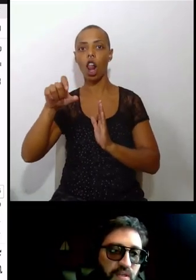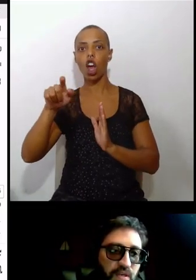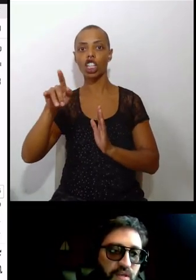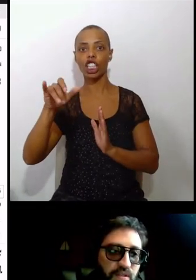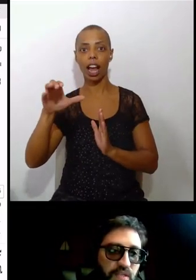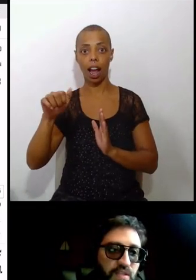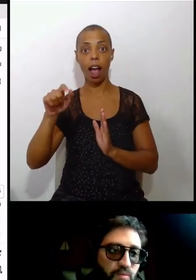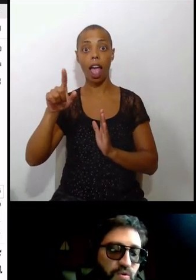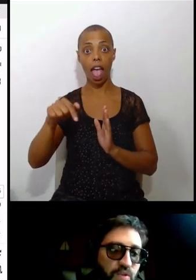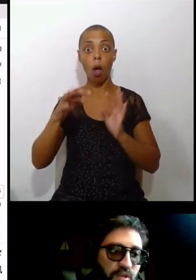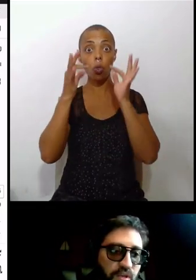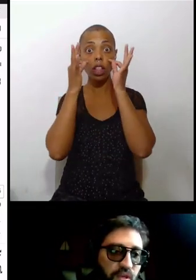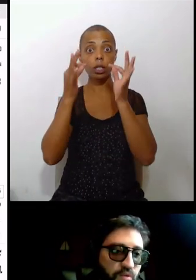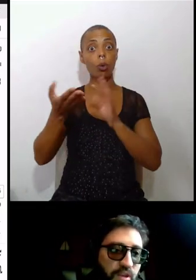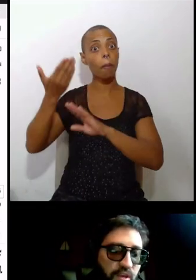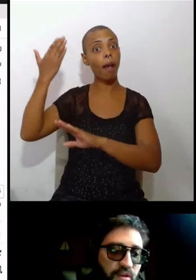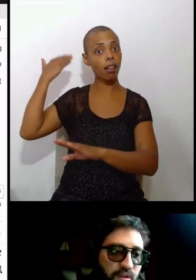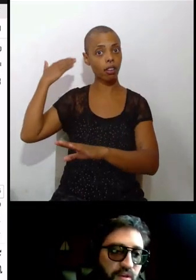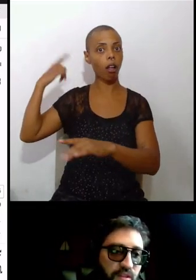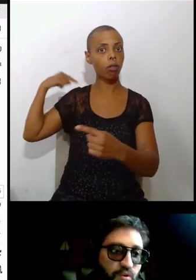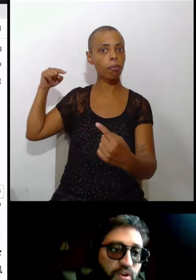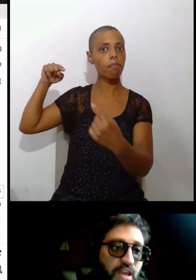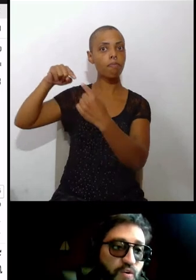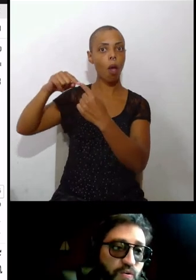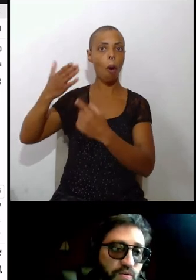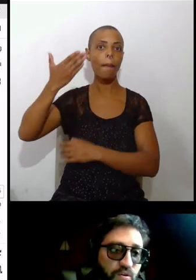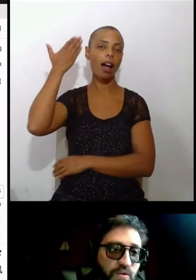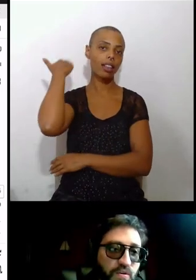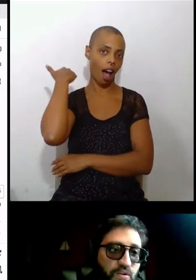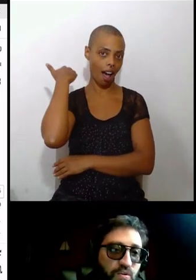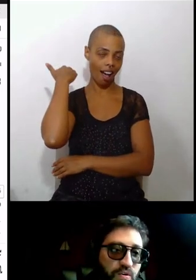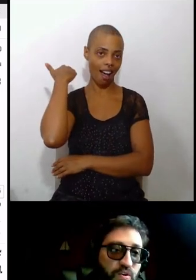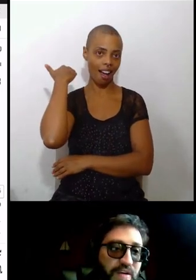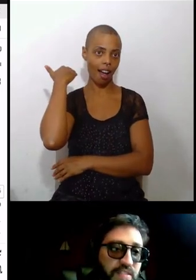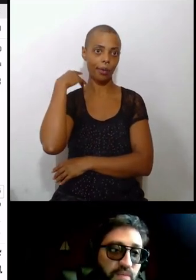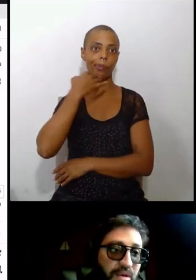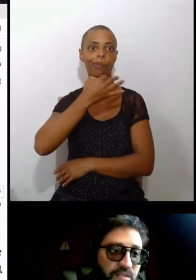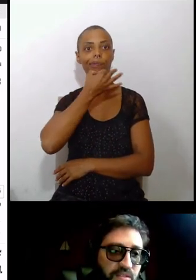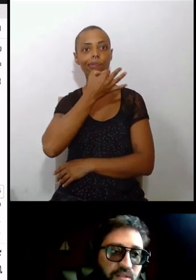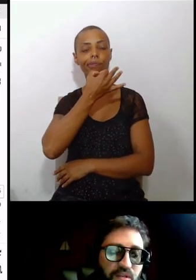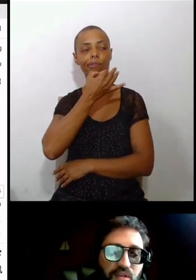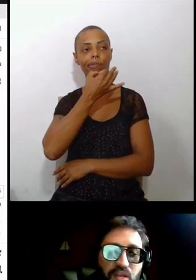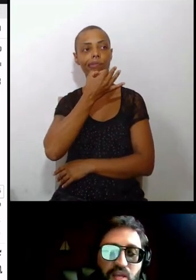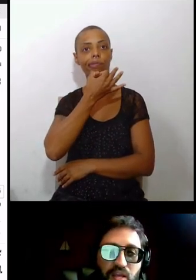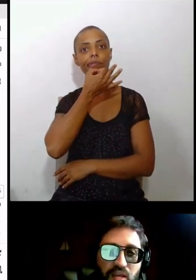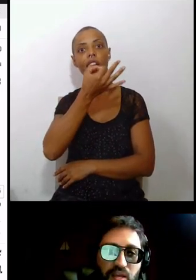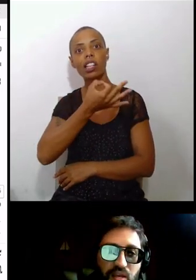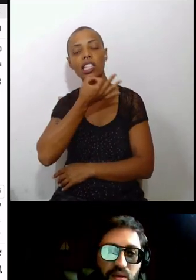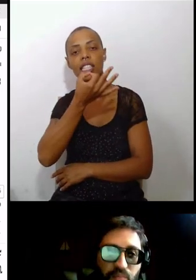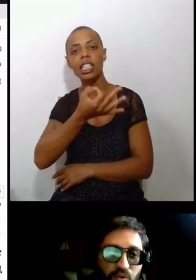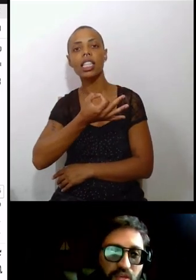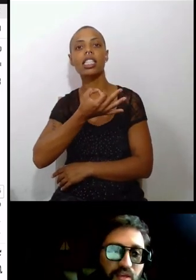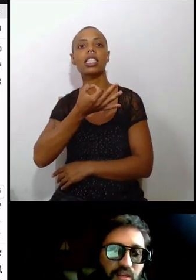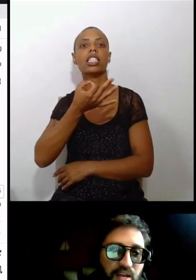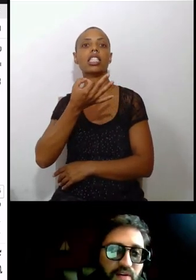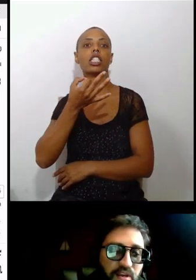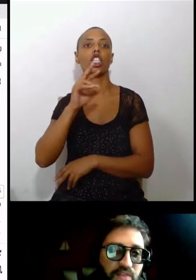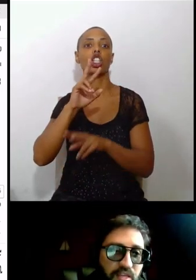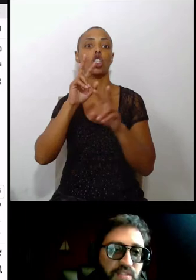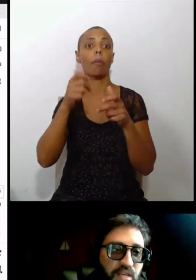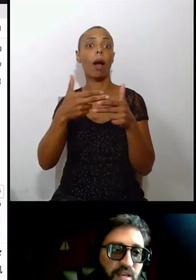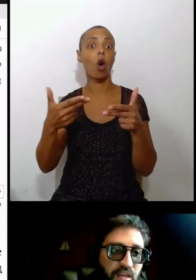are like a testimony of the past they are related to past occasions